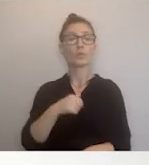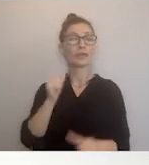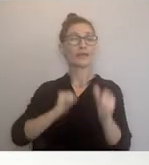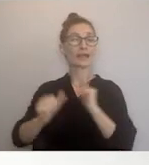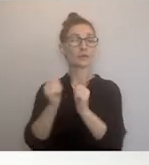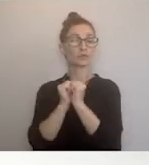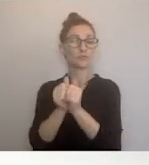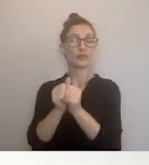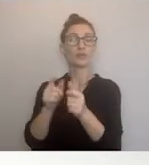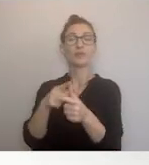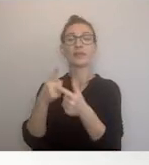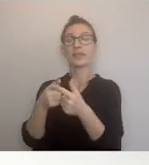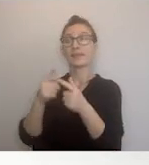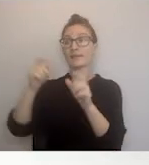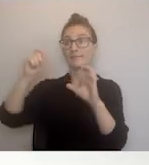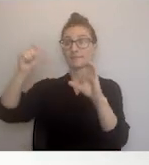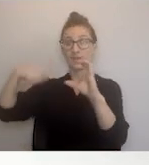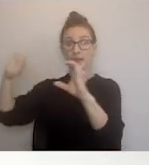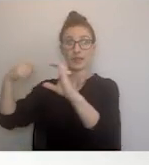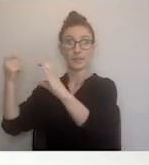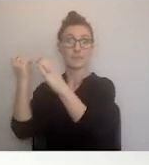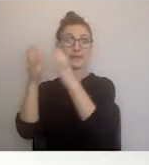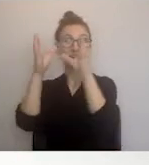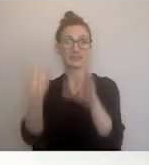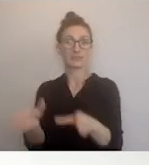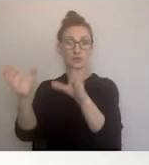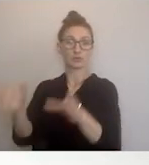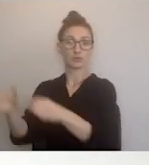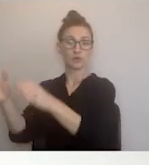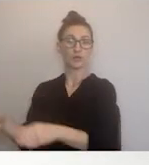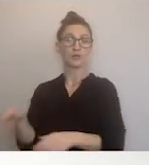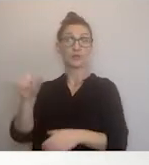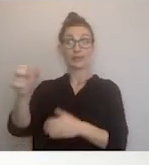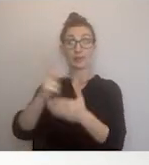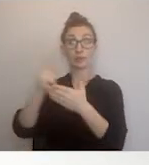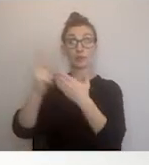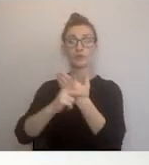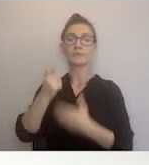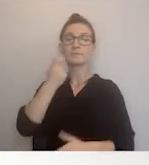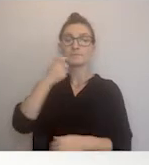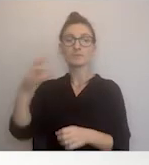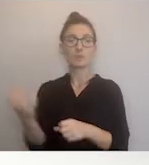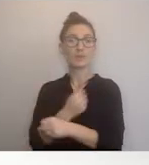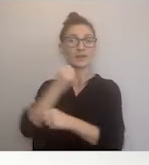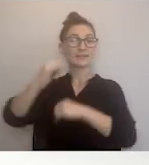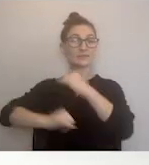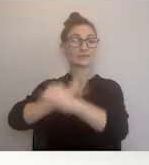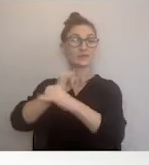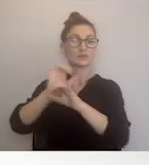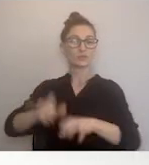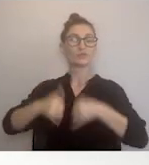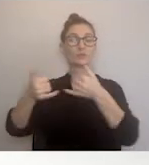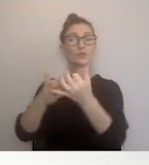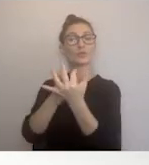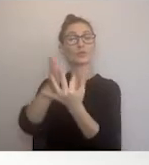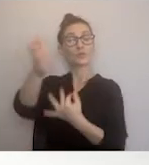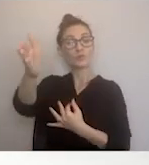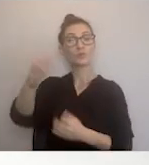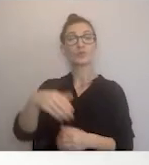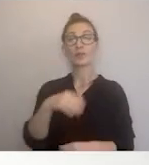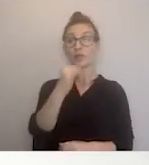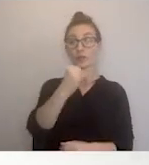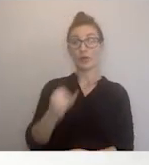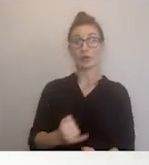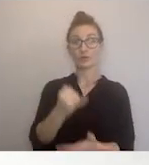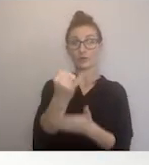workspace and we act together as a class, then film the production individually. This program actually just won a international